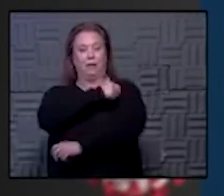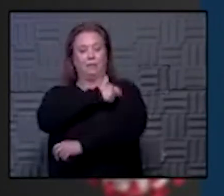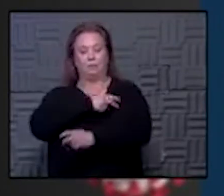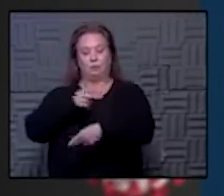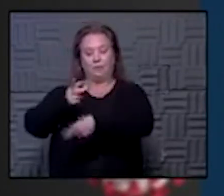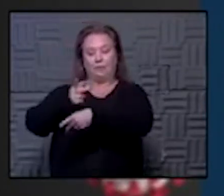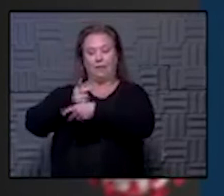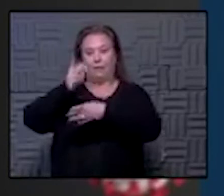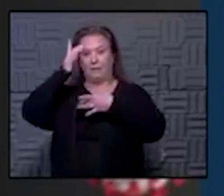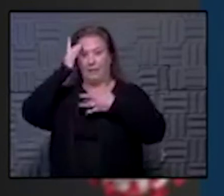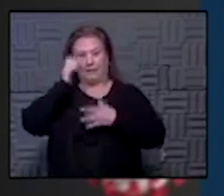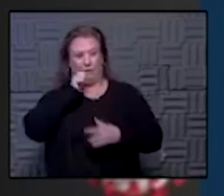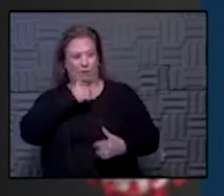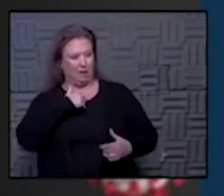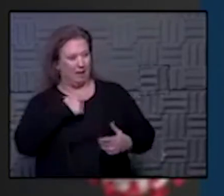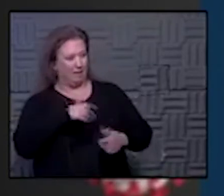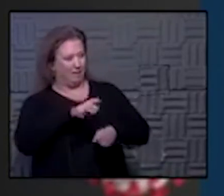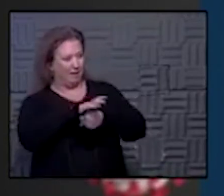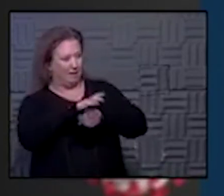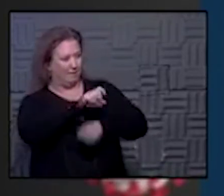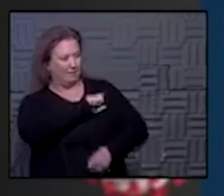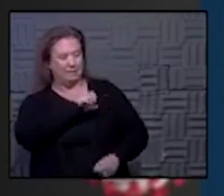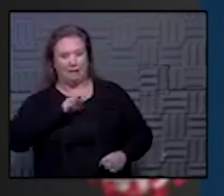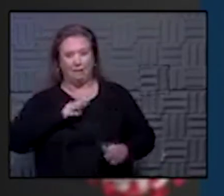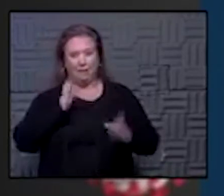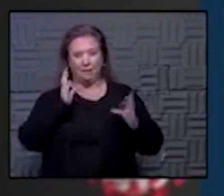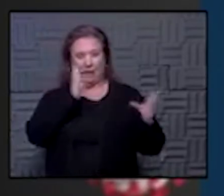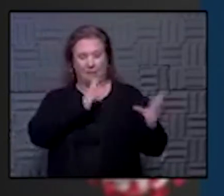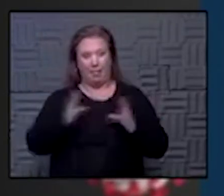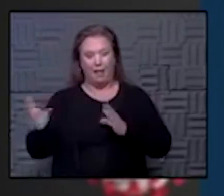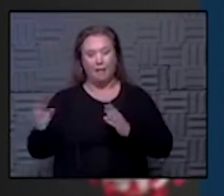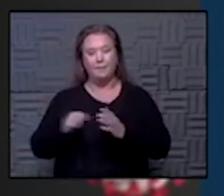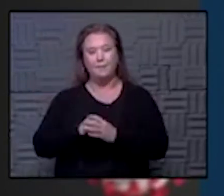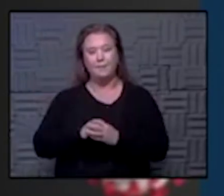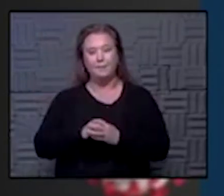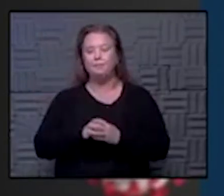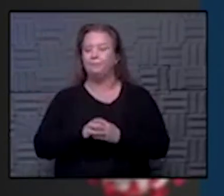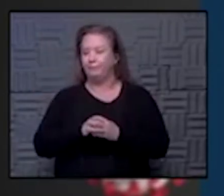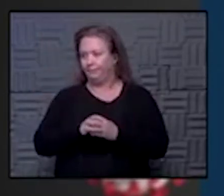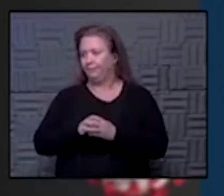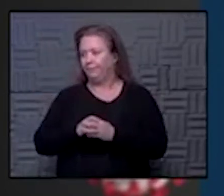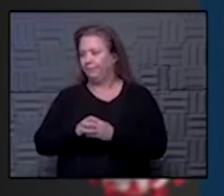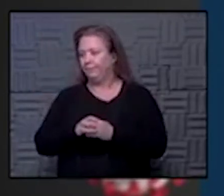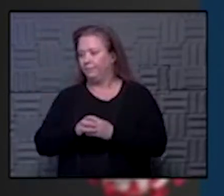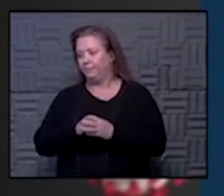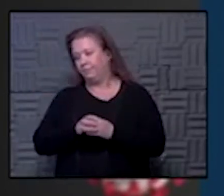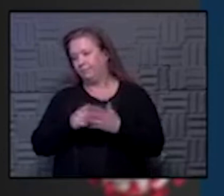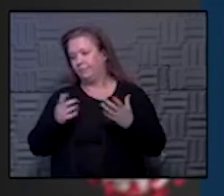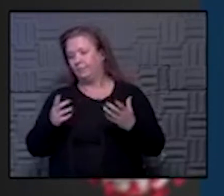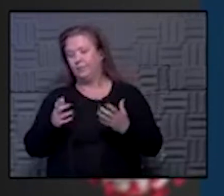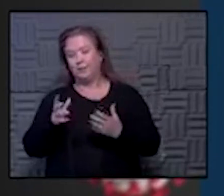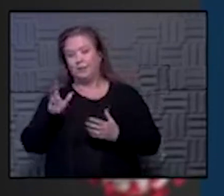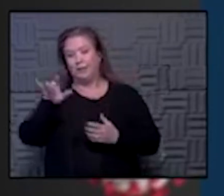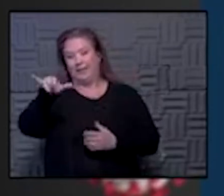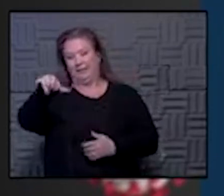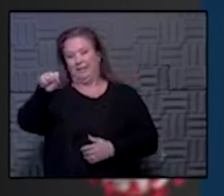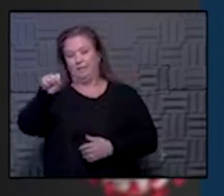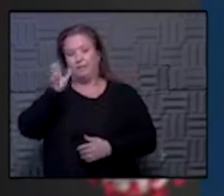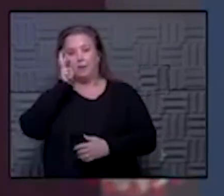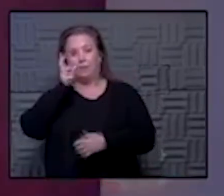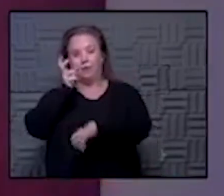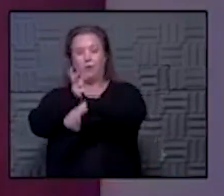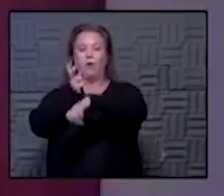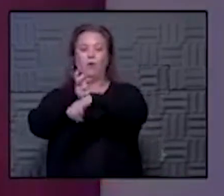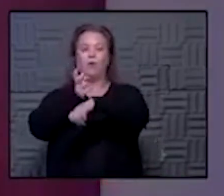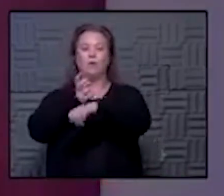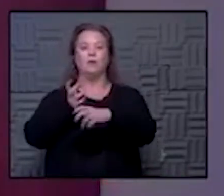don't have enough staff, is that even helpful? Is that part of a plan? Yeah, I think that's, that will be difficult.